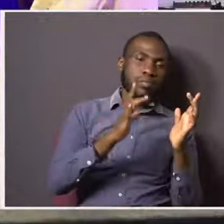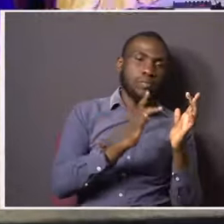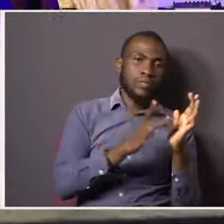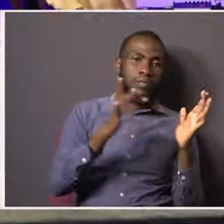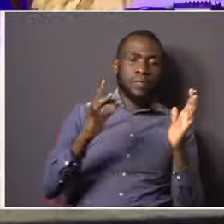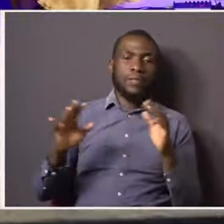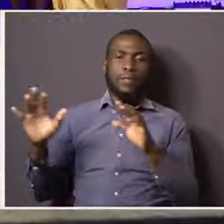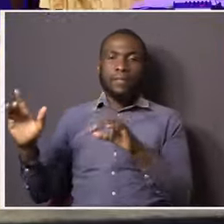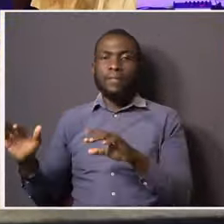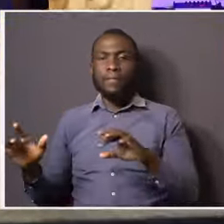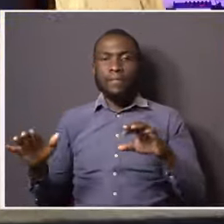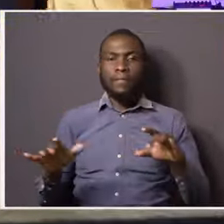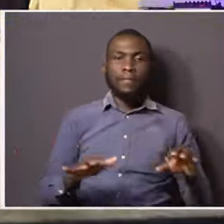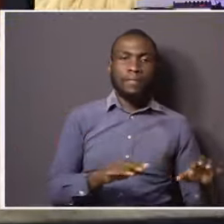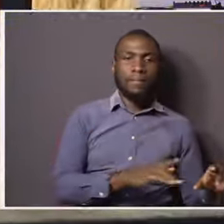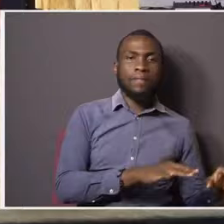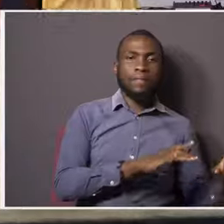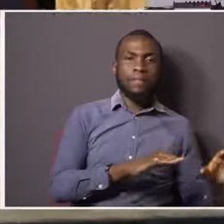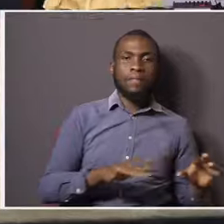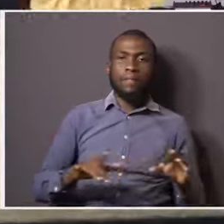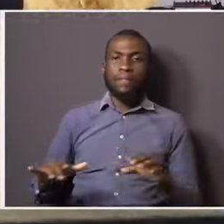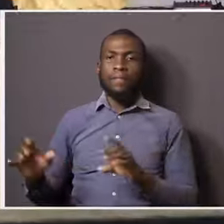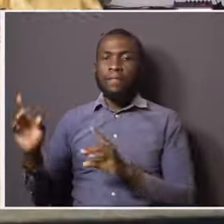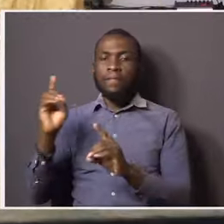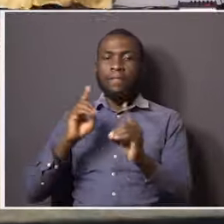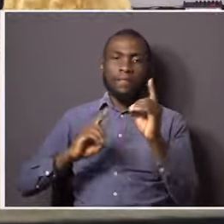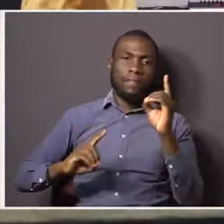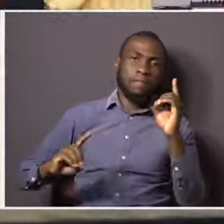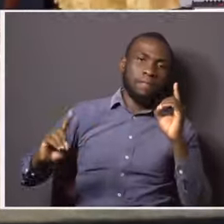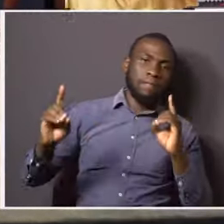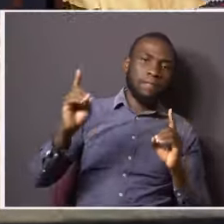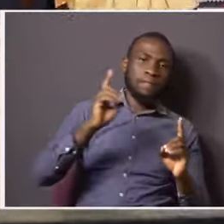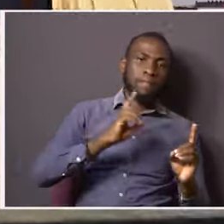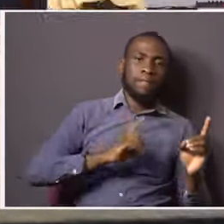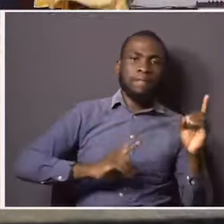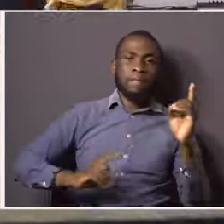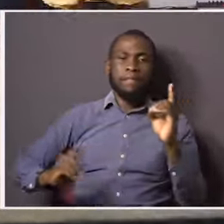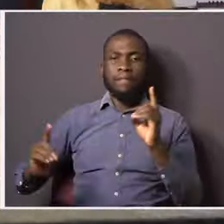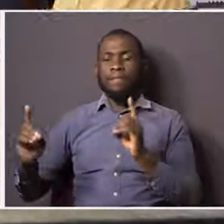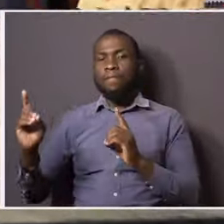Yes.